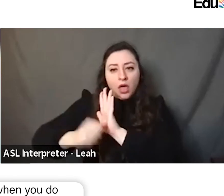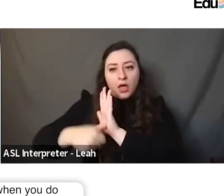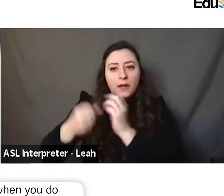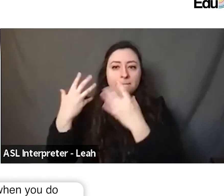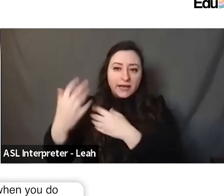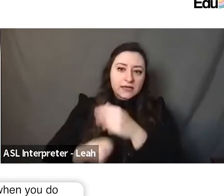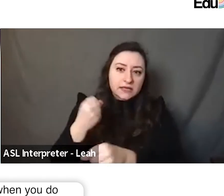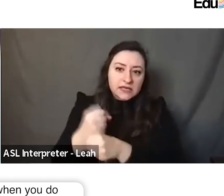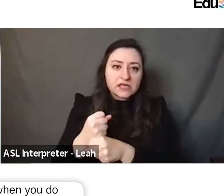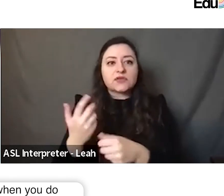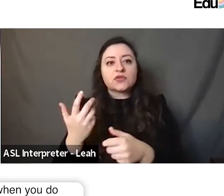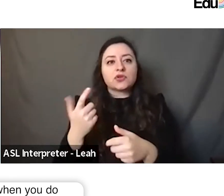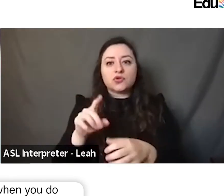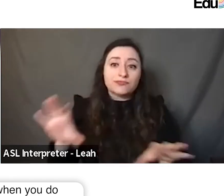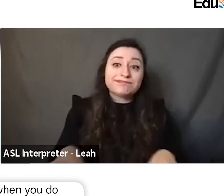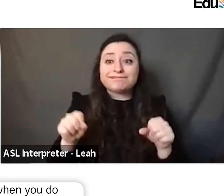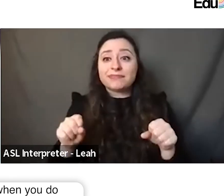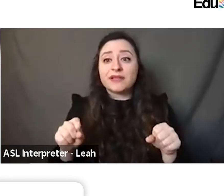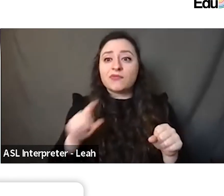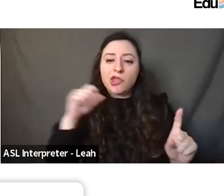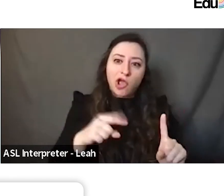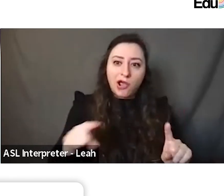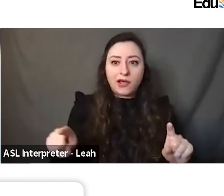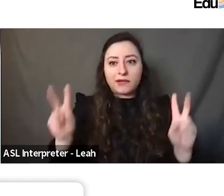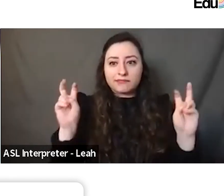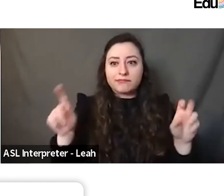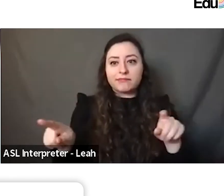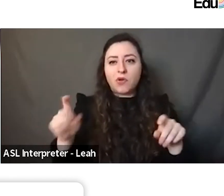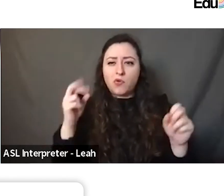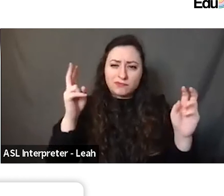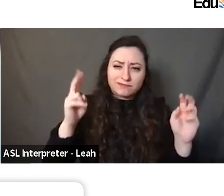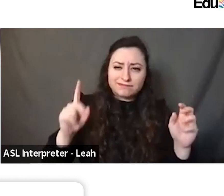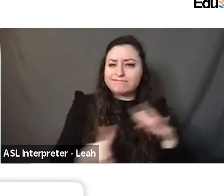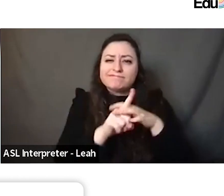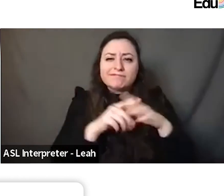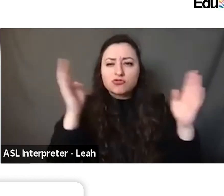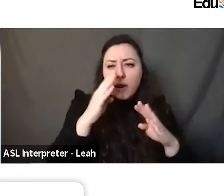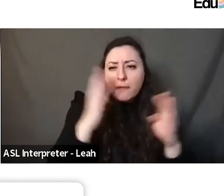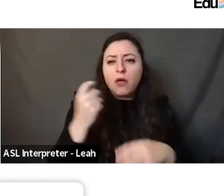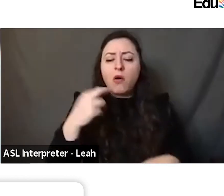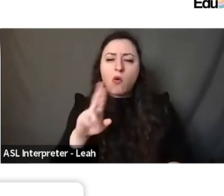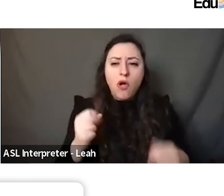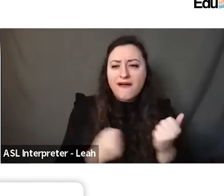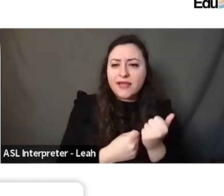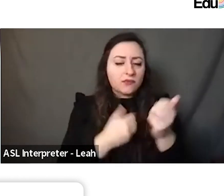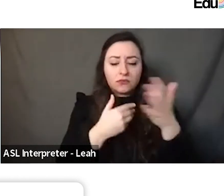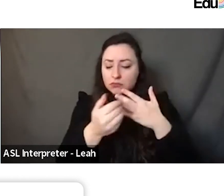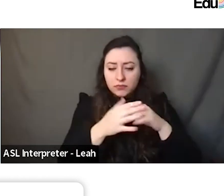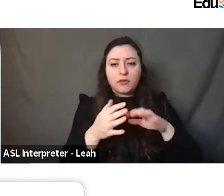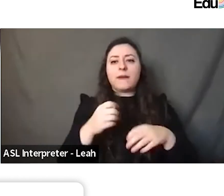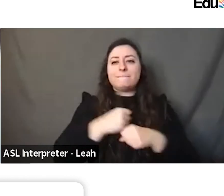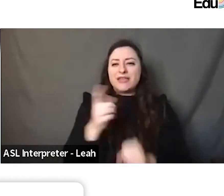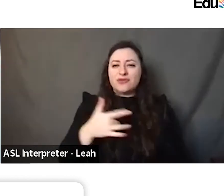know, when you do something and you get targeted as an activist or a troublemaker or an advocate or whatever, it